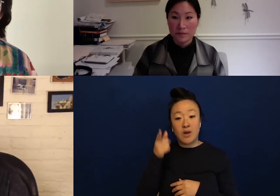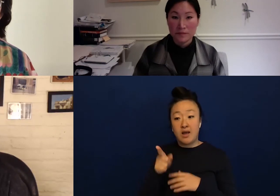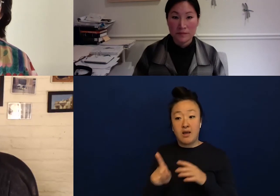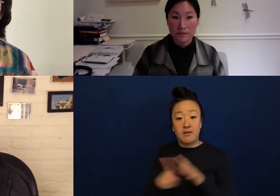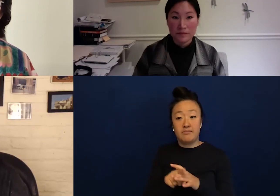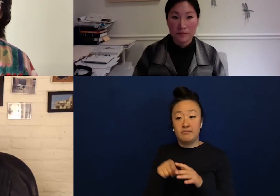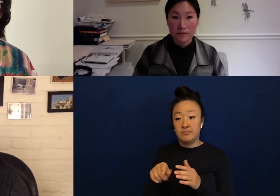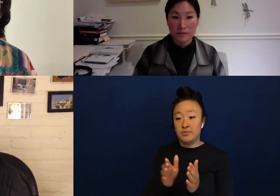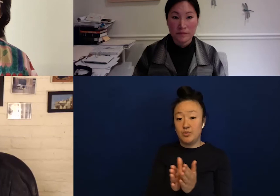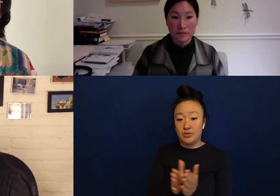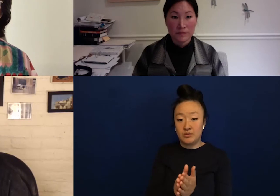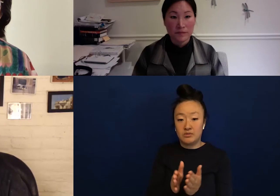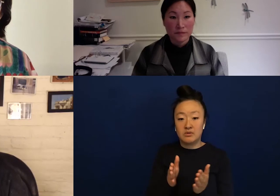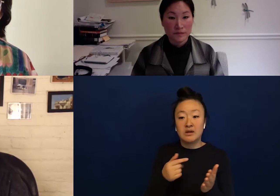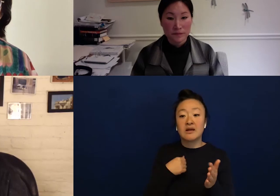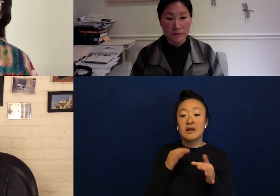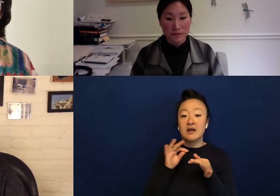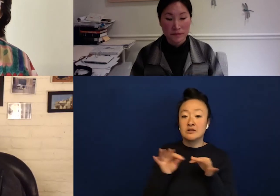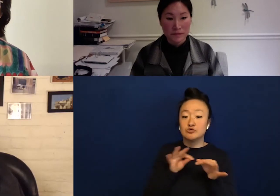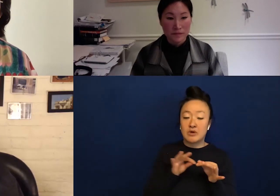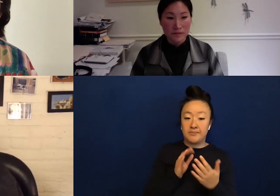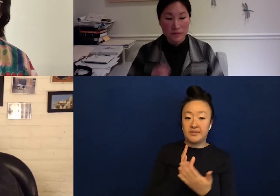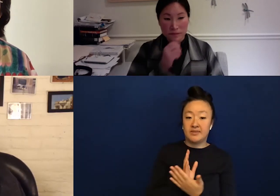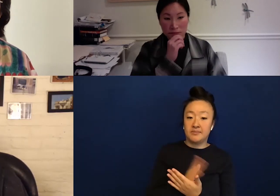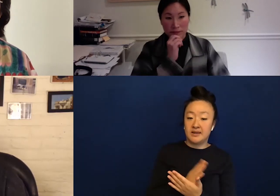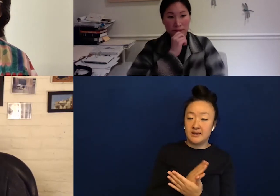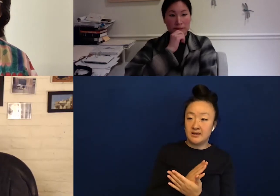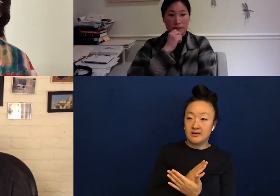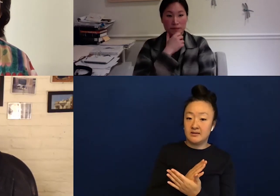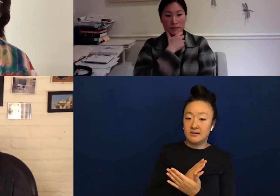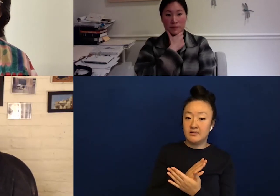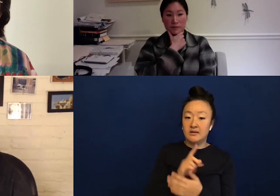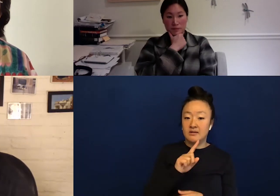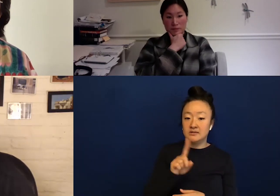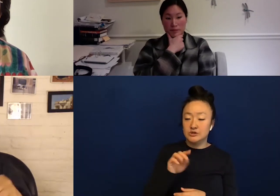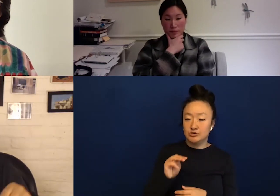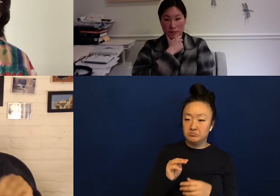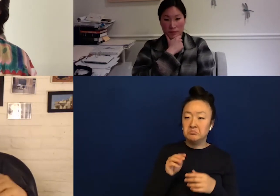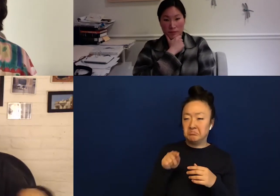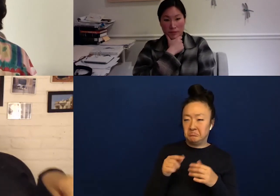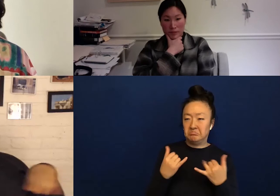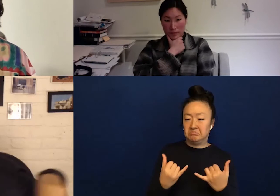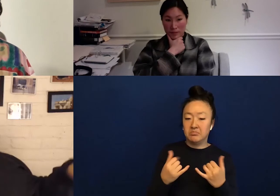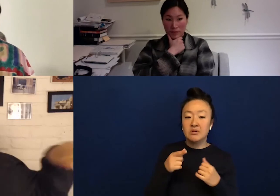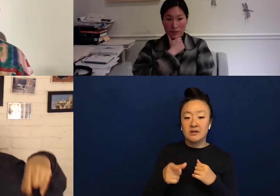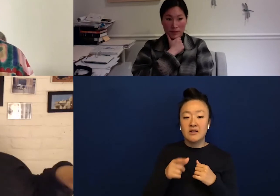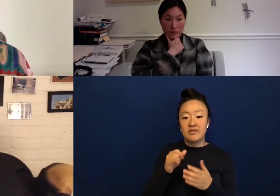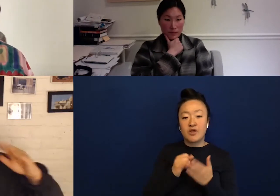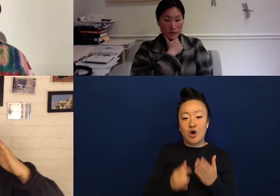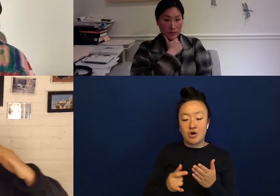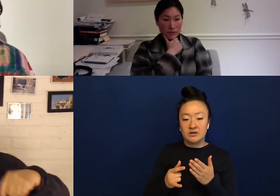because, as I described at the beginning of the Zoom, is that the artist spent a year tied